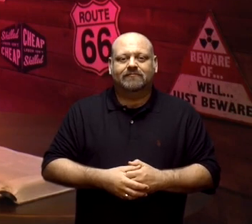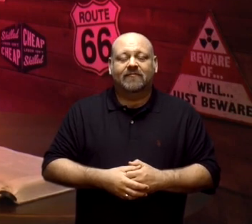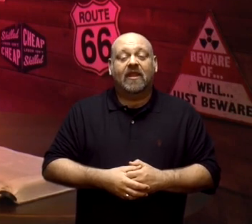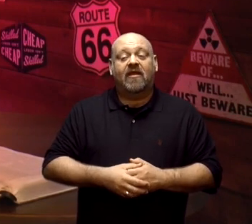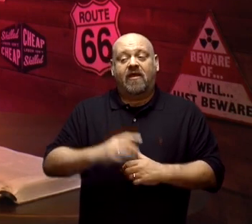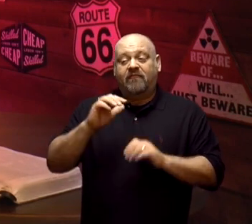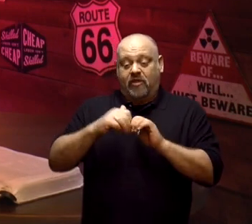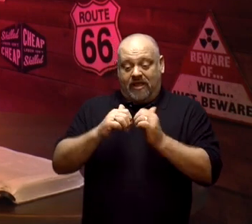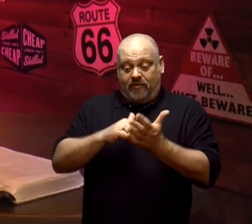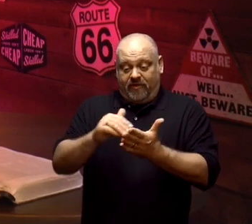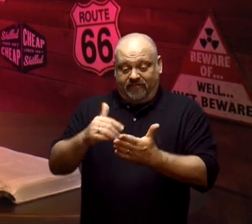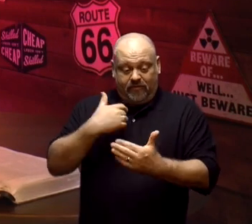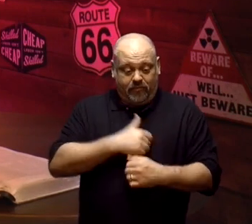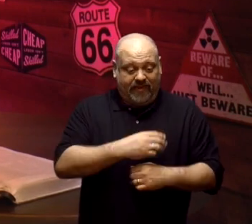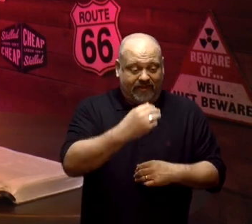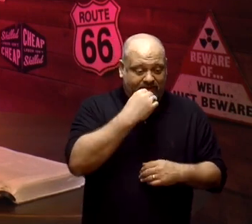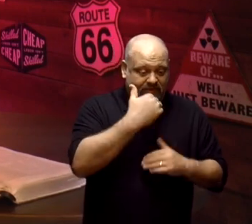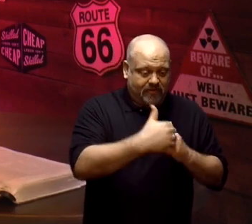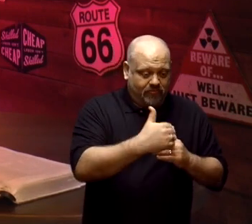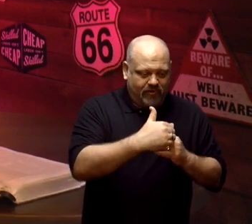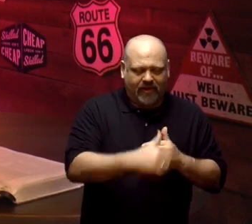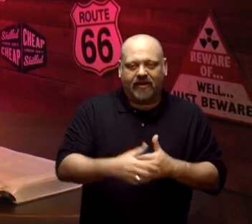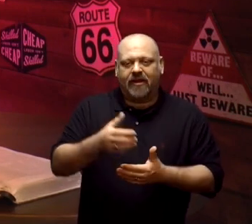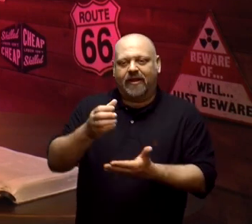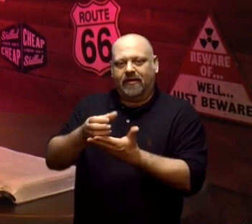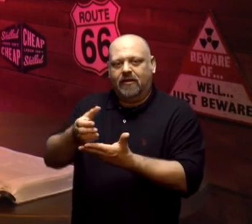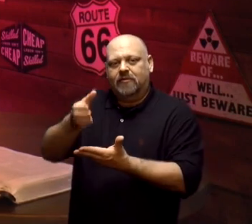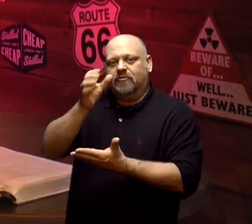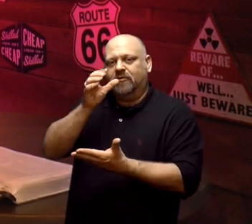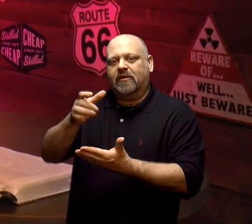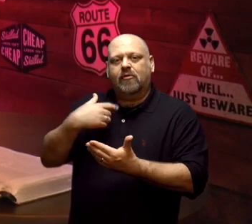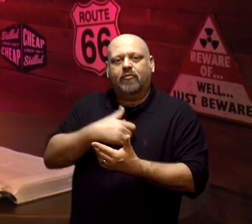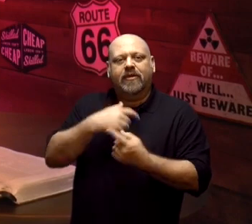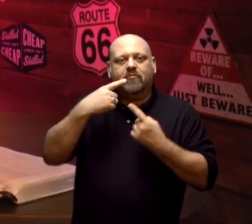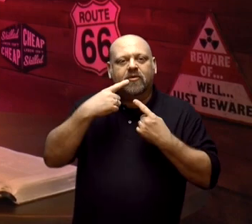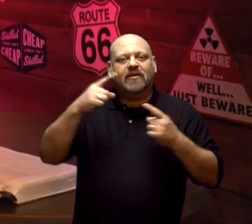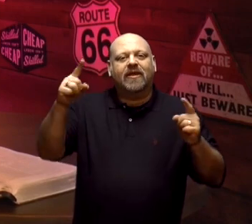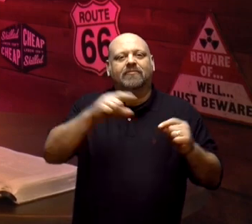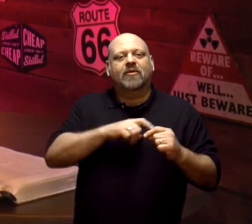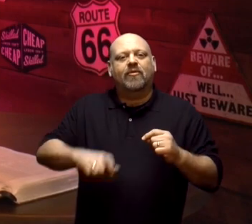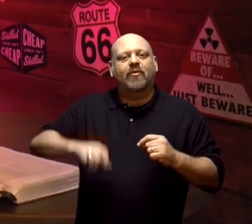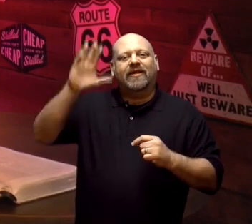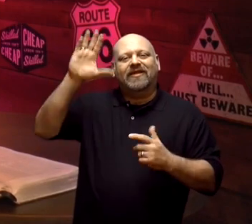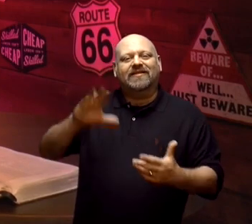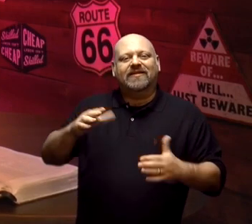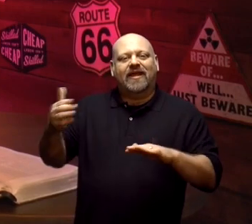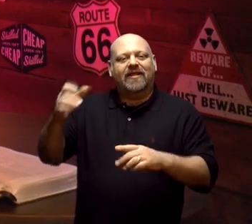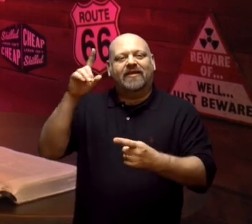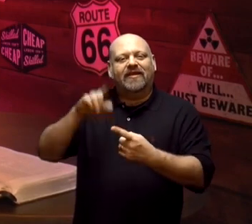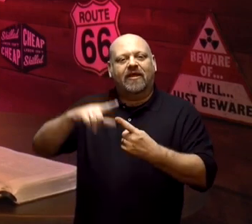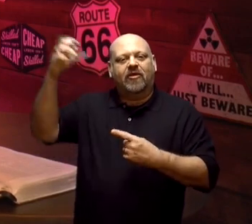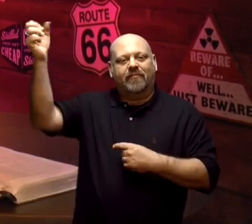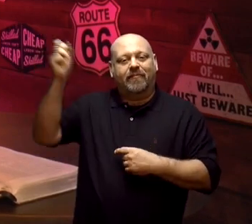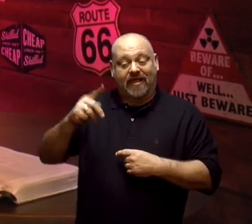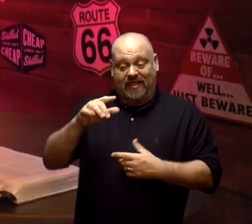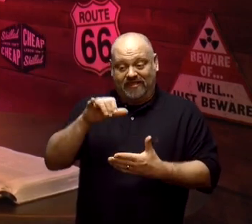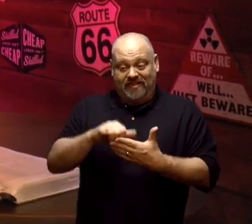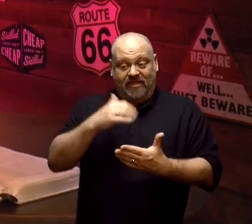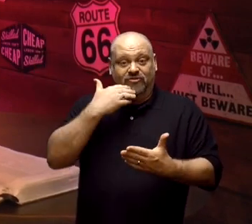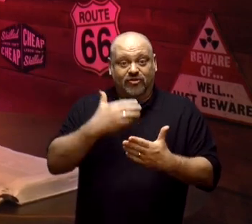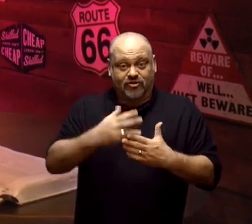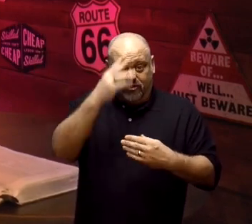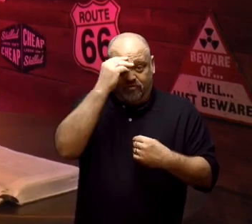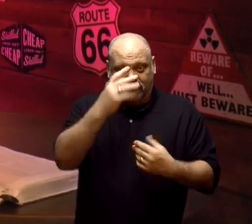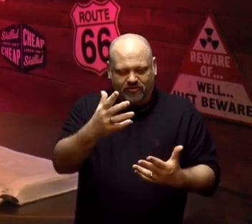For as often as we eat this bread and drink this cup, we proclaim the Lord's death until he returns. And that's the good